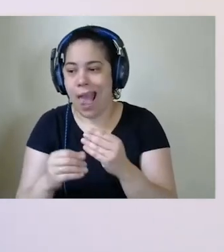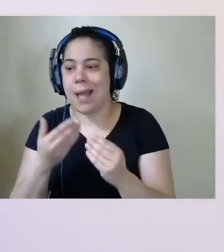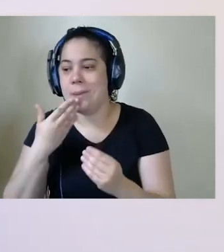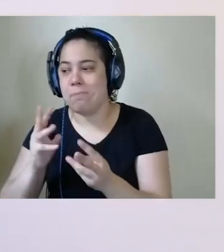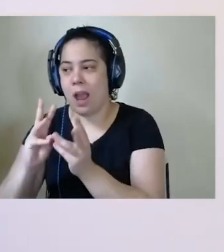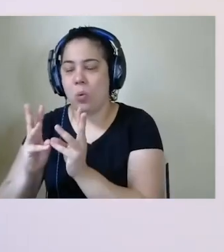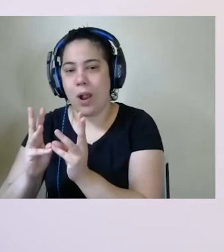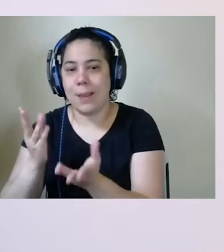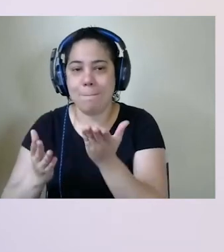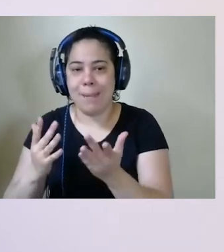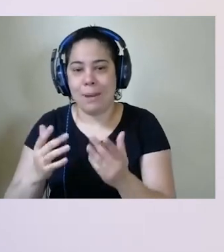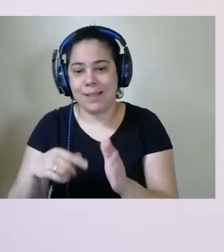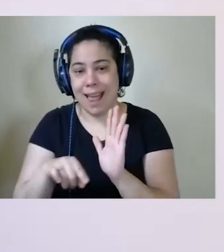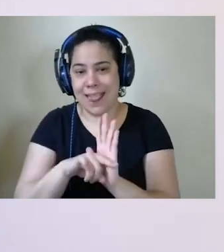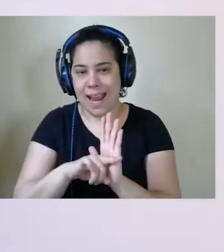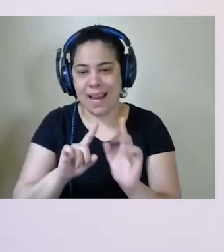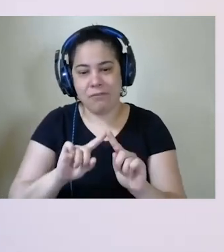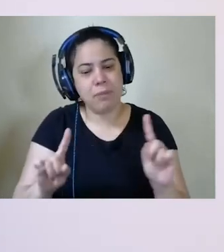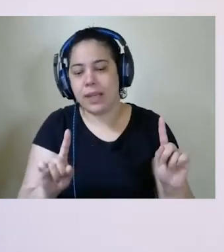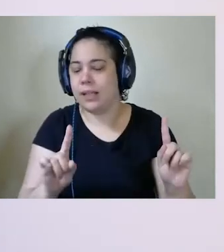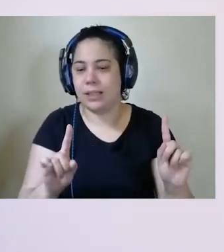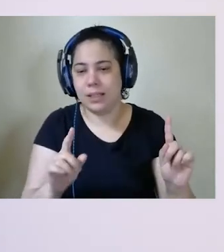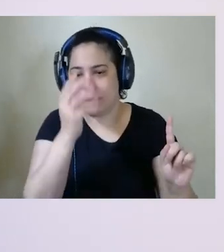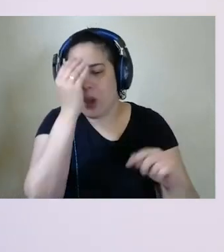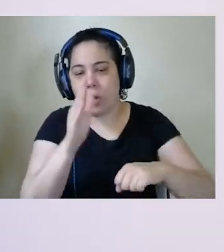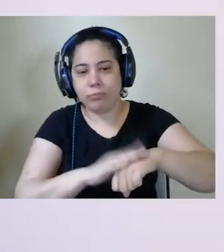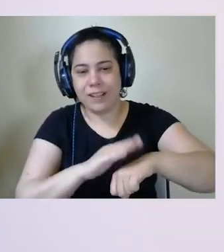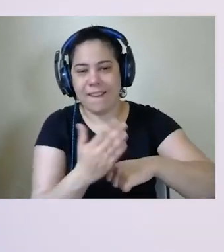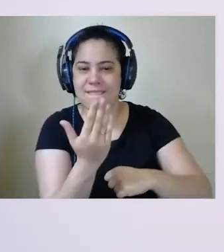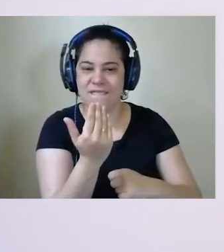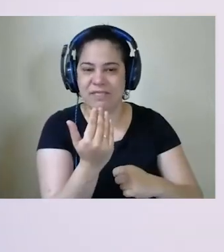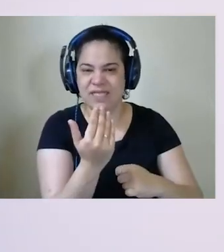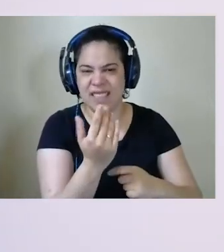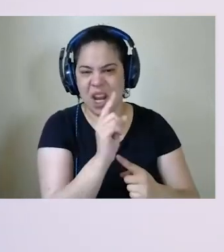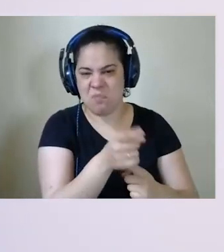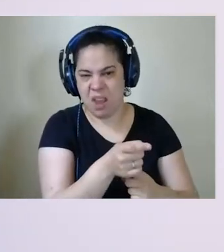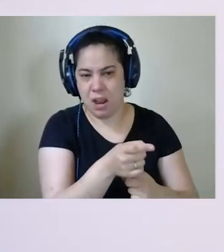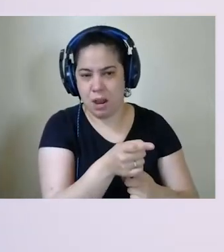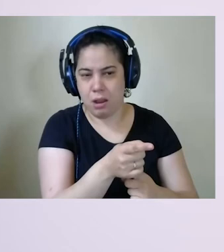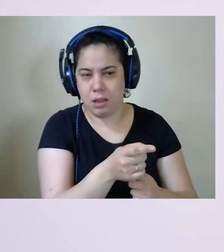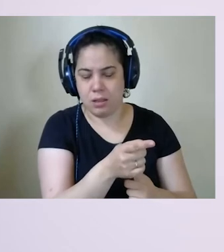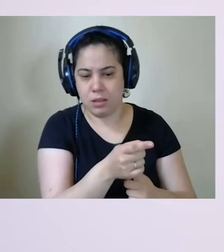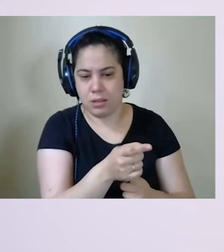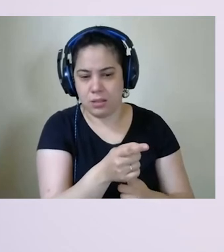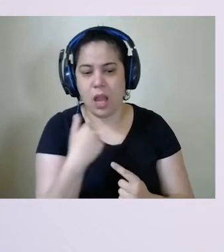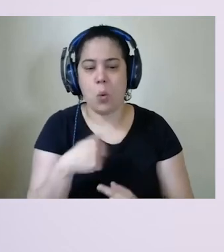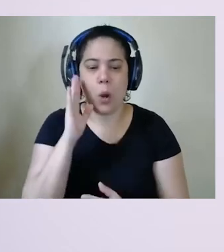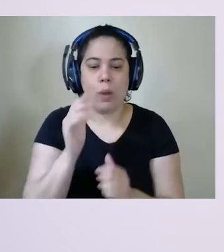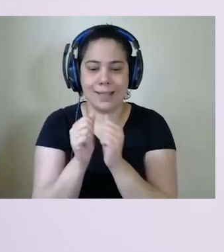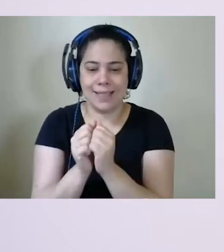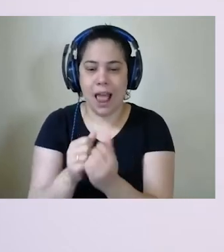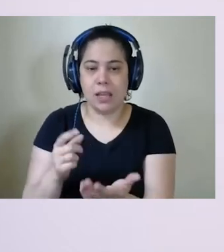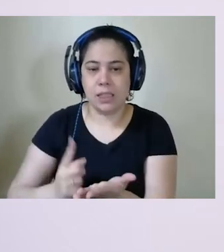this is only about 15 minutes at most, and this is what we will be talking about in much more